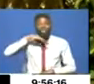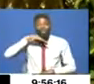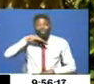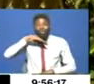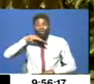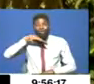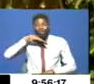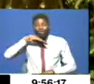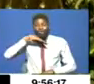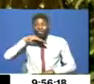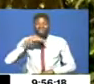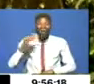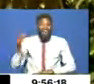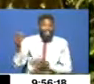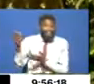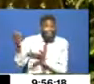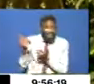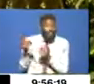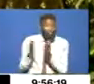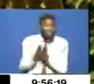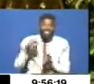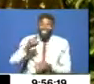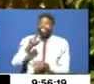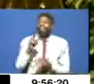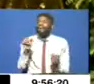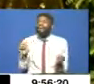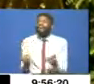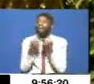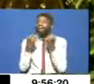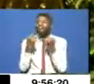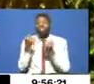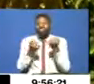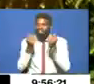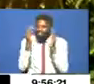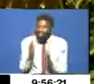Africans. They are cooks and drivers